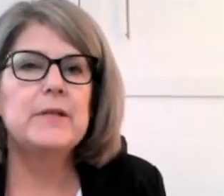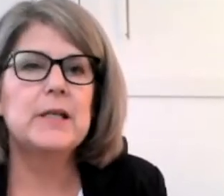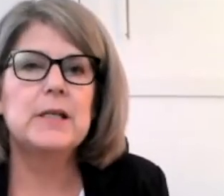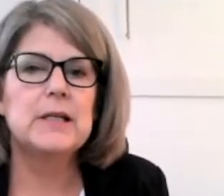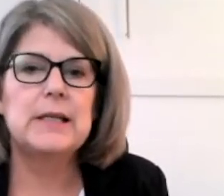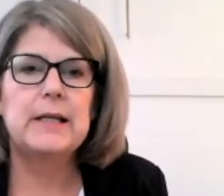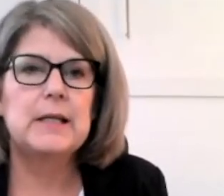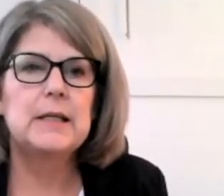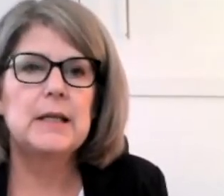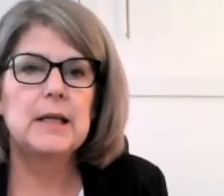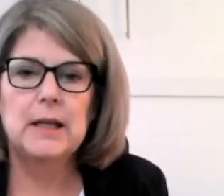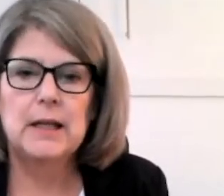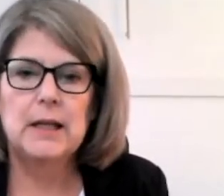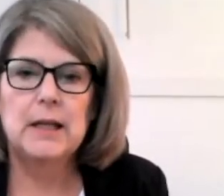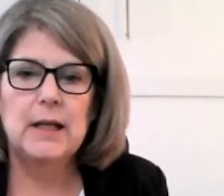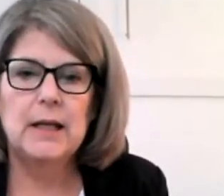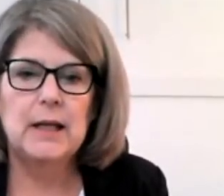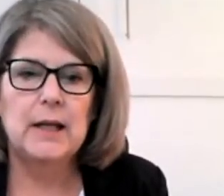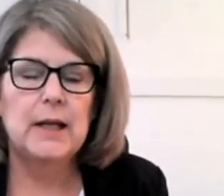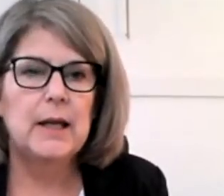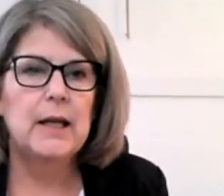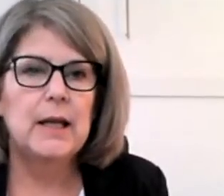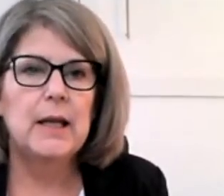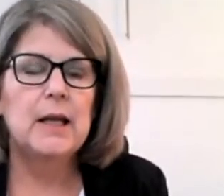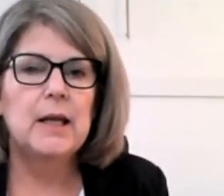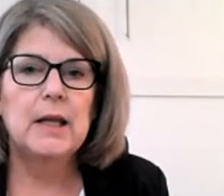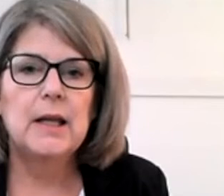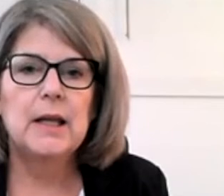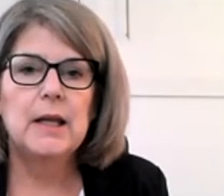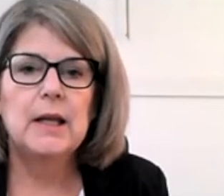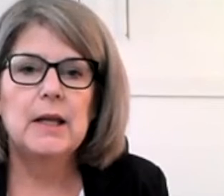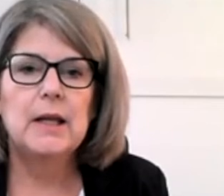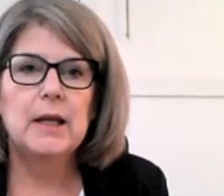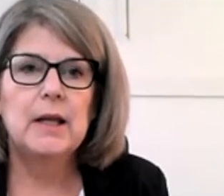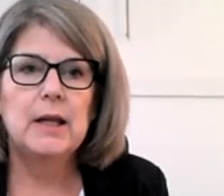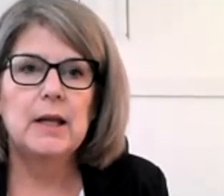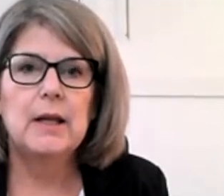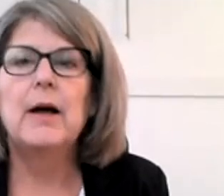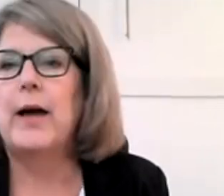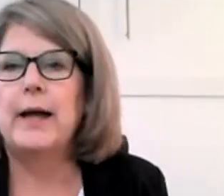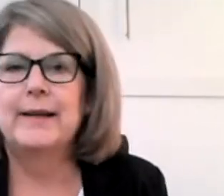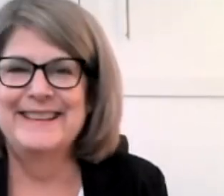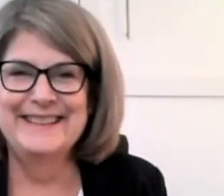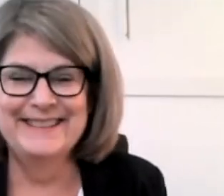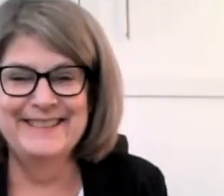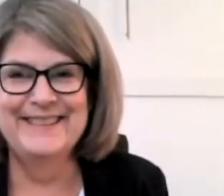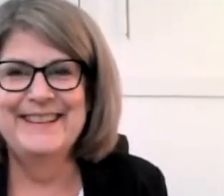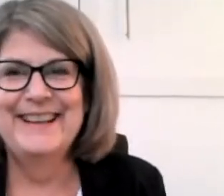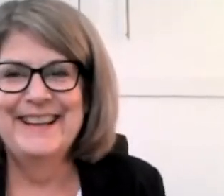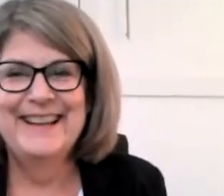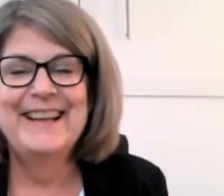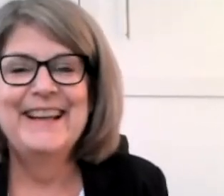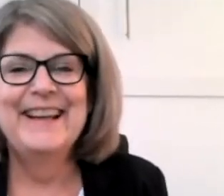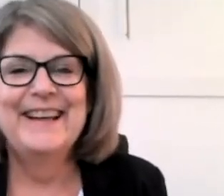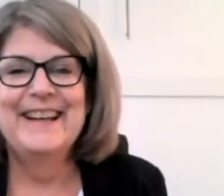my invitation still stands. Then here's what I'll do. I'm going to set up a separate room and call it Krista. Okay. It